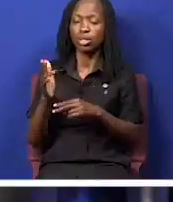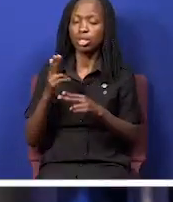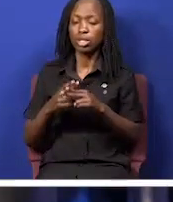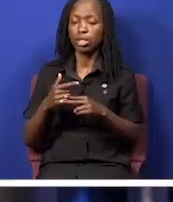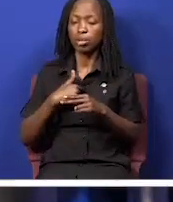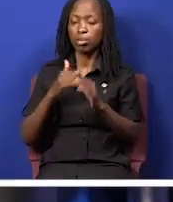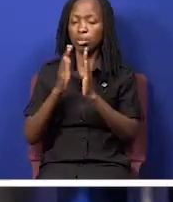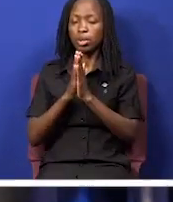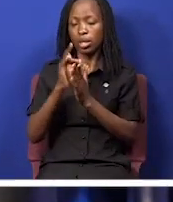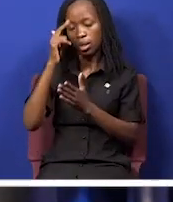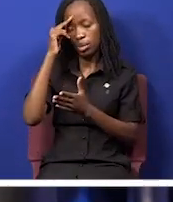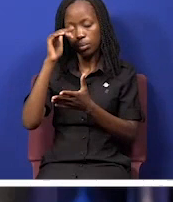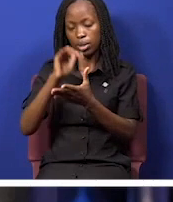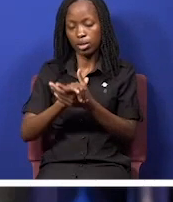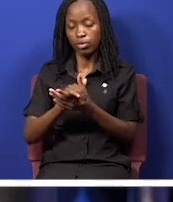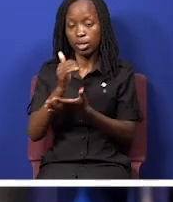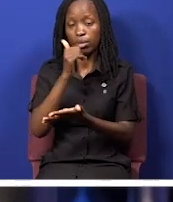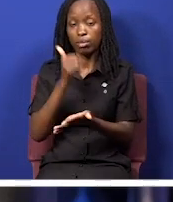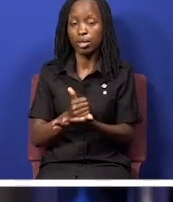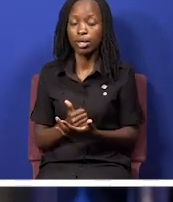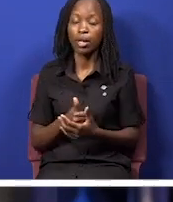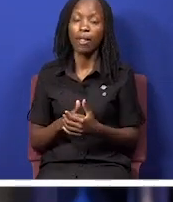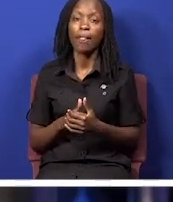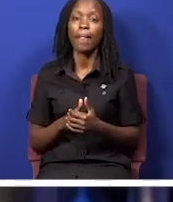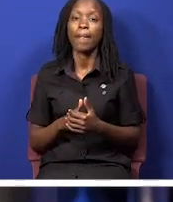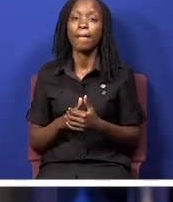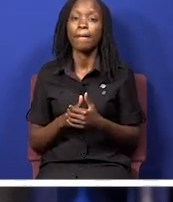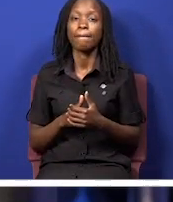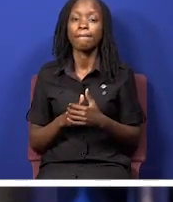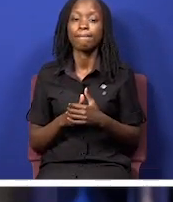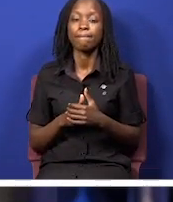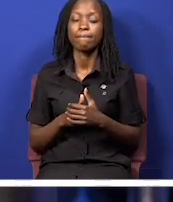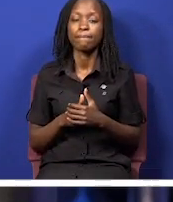pray and believe. In Jesus' name we pray and believe. Amen. Amen.